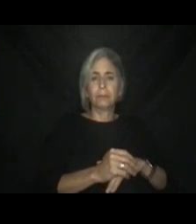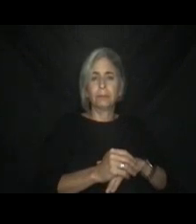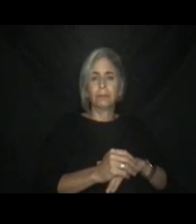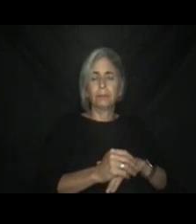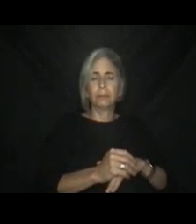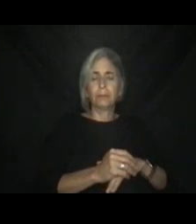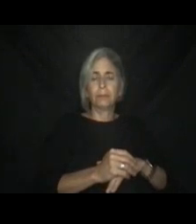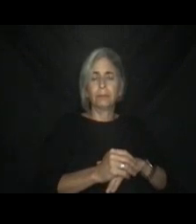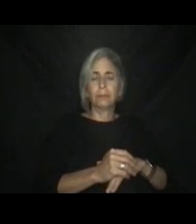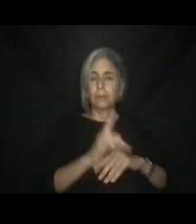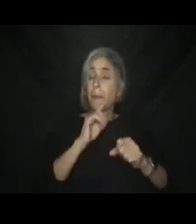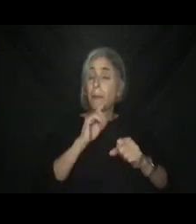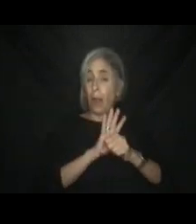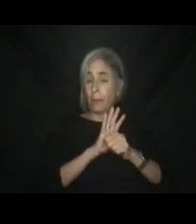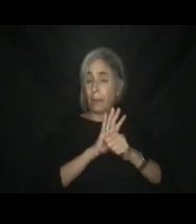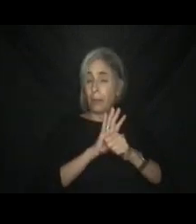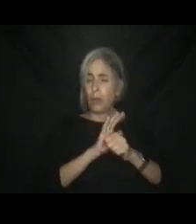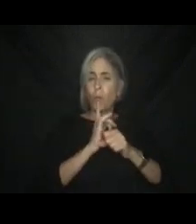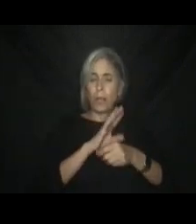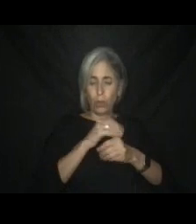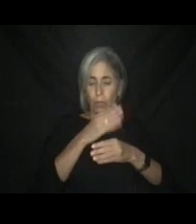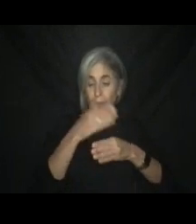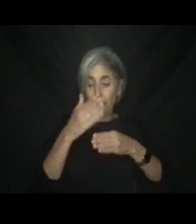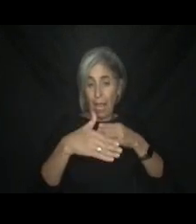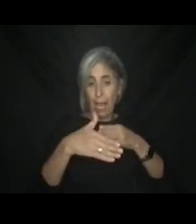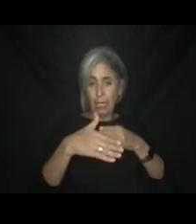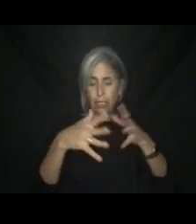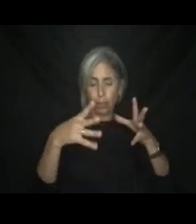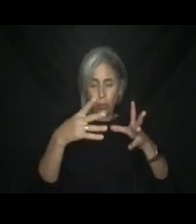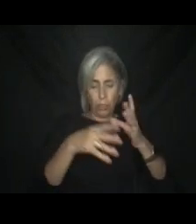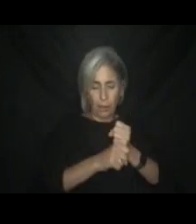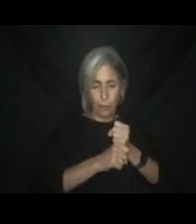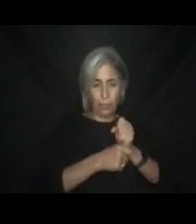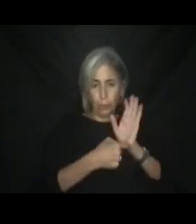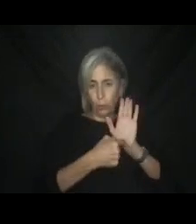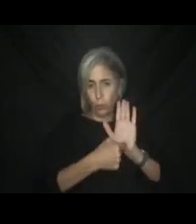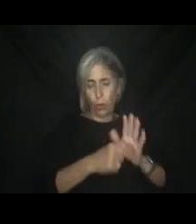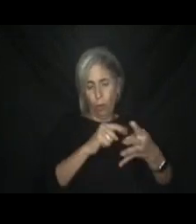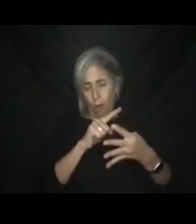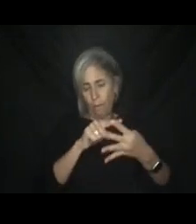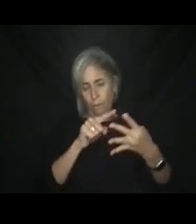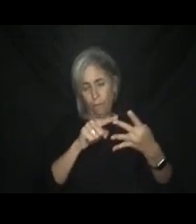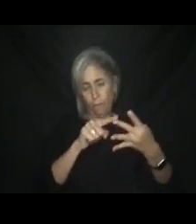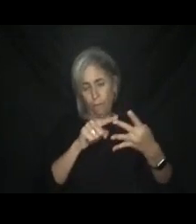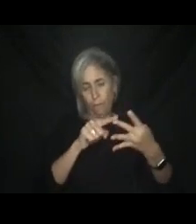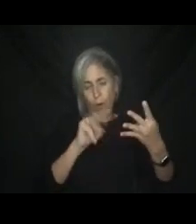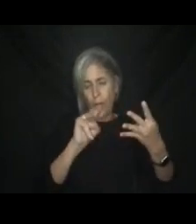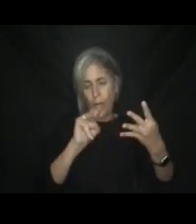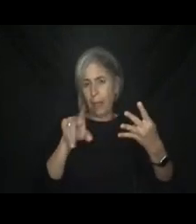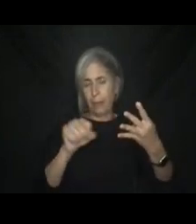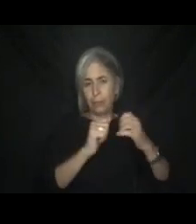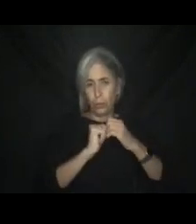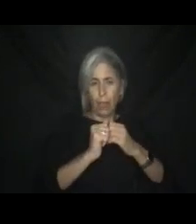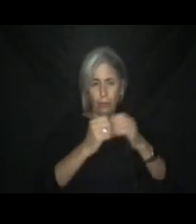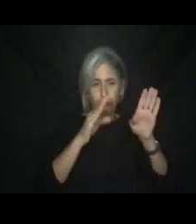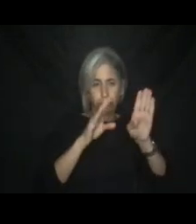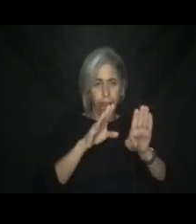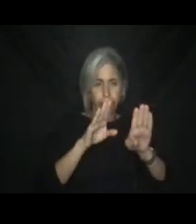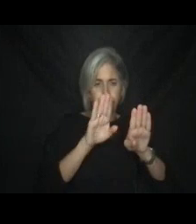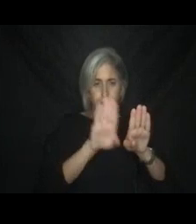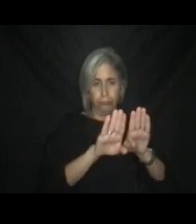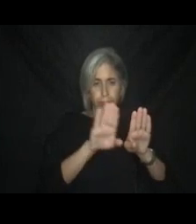And as promised, we just included at the end here a summary slide that shows all 4 of the maps together side by side.